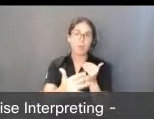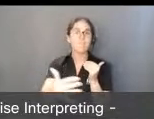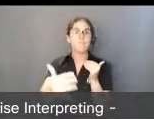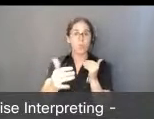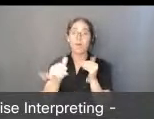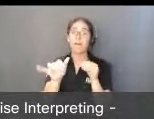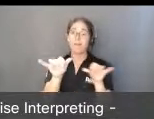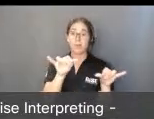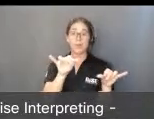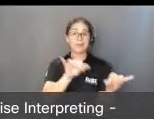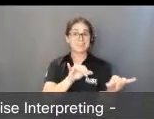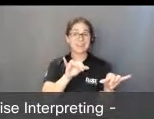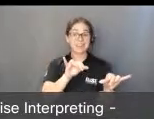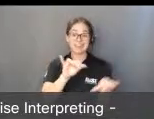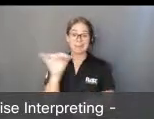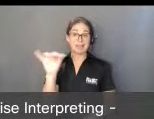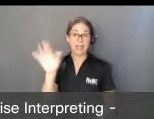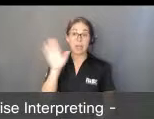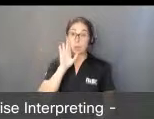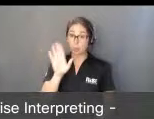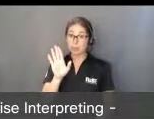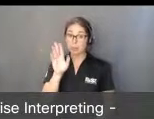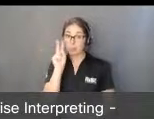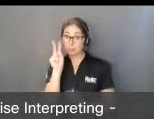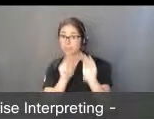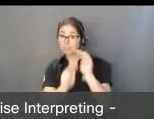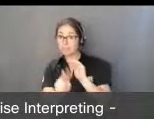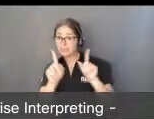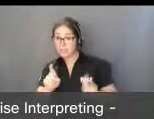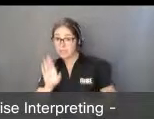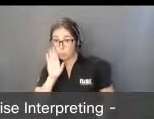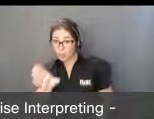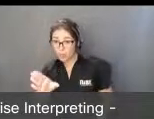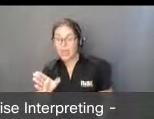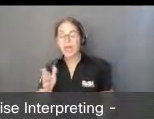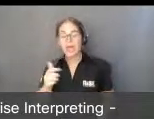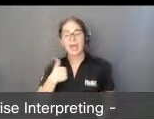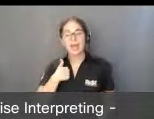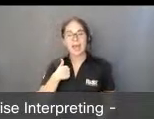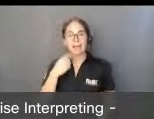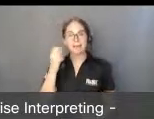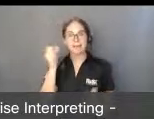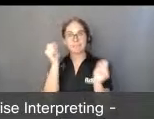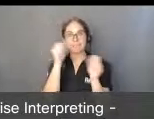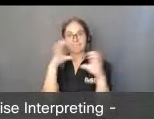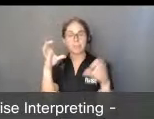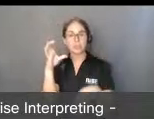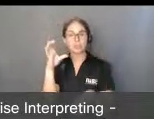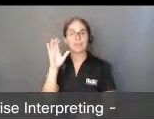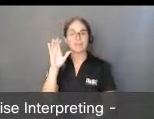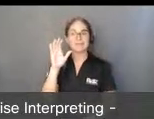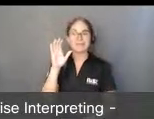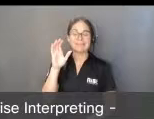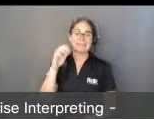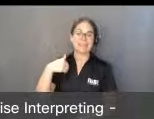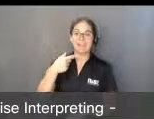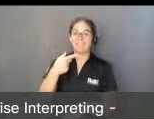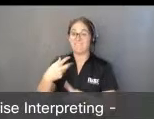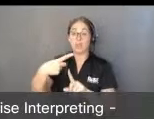all testing will still occur this year. I would imagine at some point over the next couple months that there will